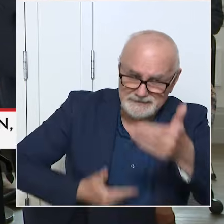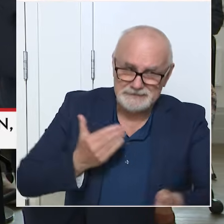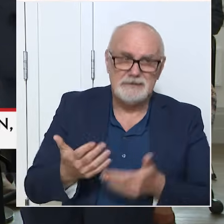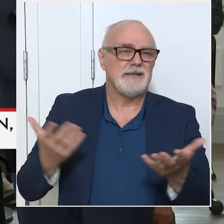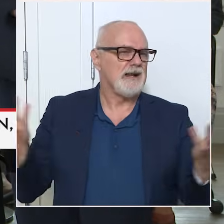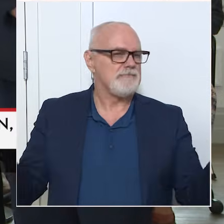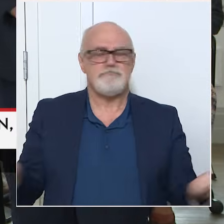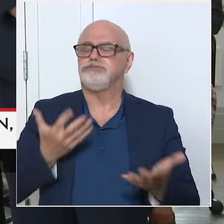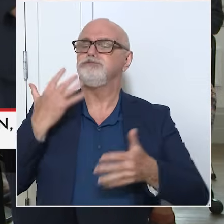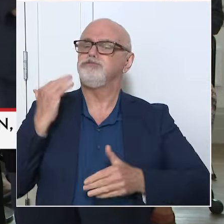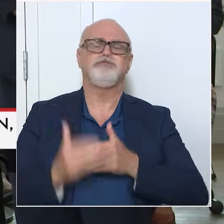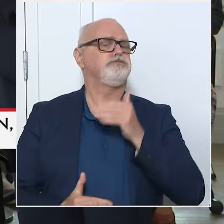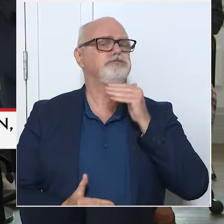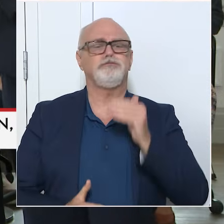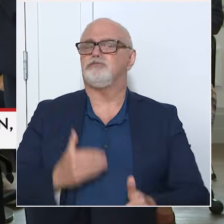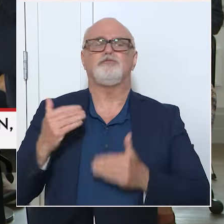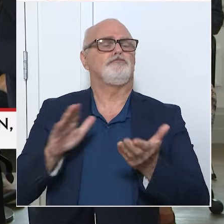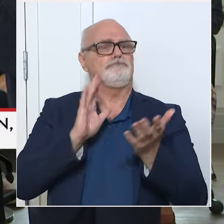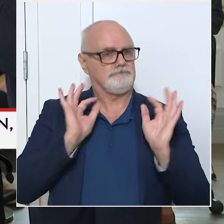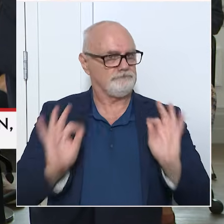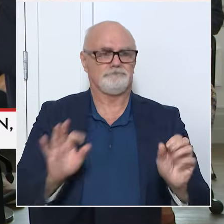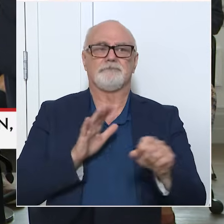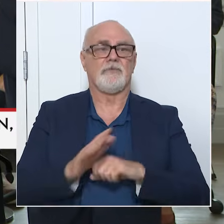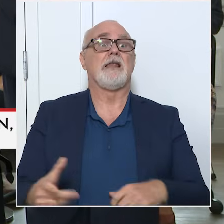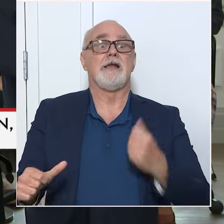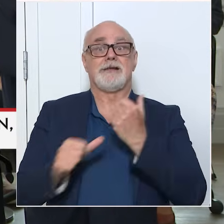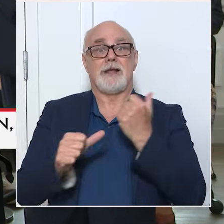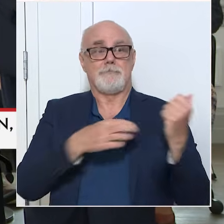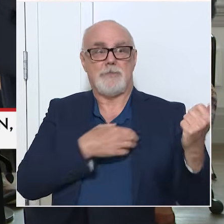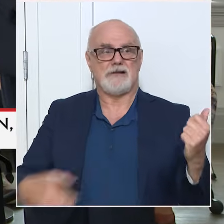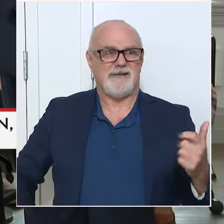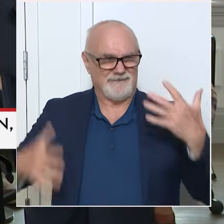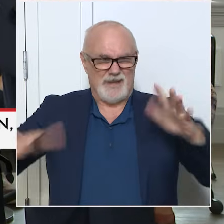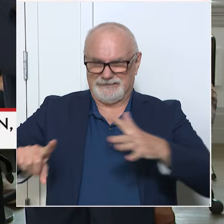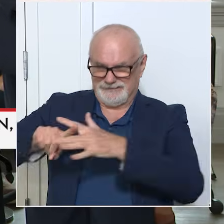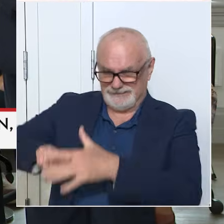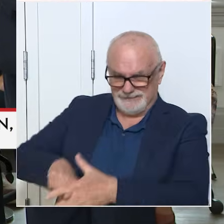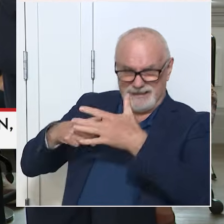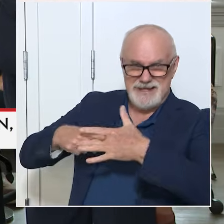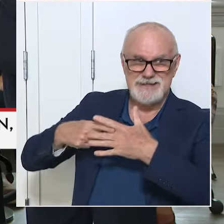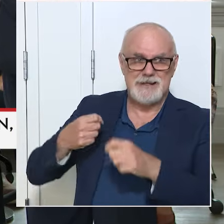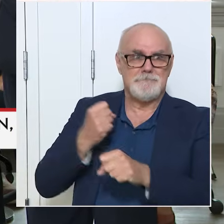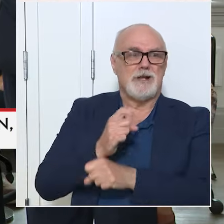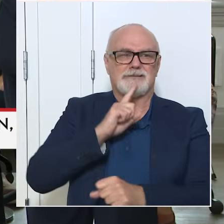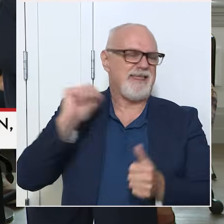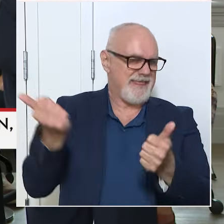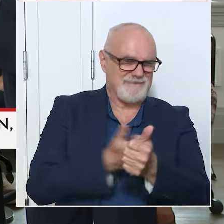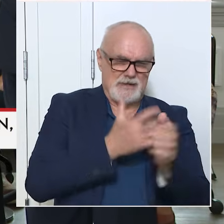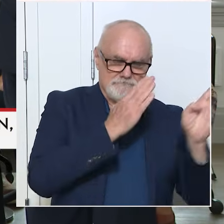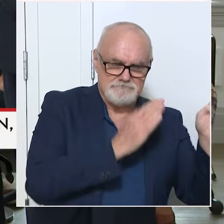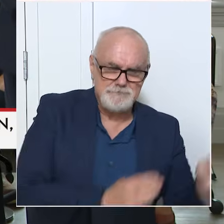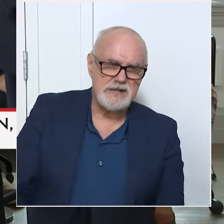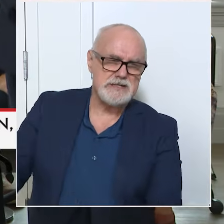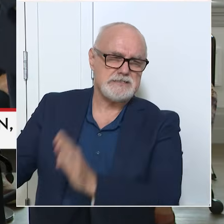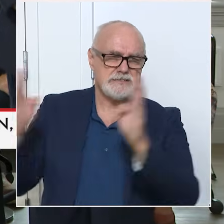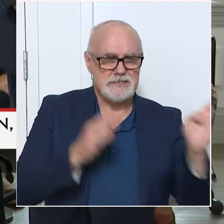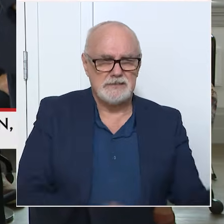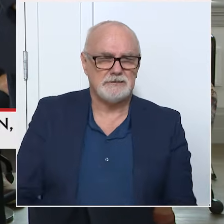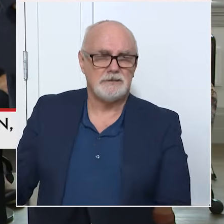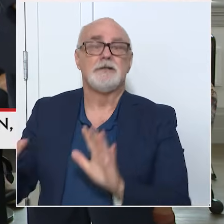already starting that. And so getting all of those ducks in a row is important. I shouldn't say, and nobody should